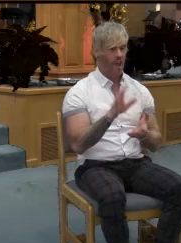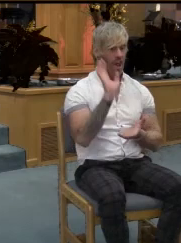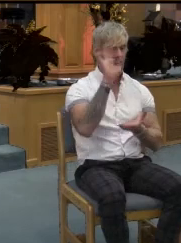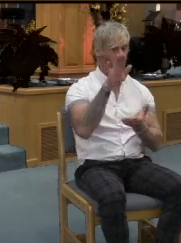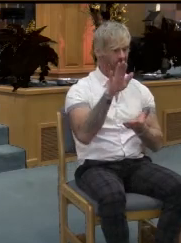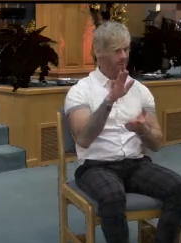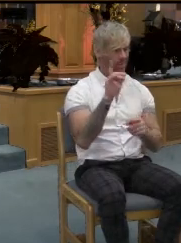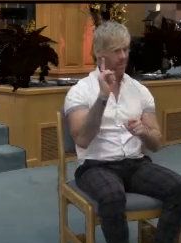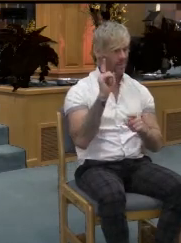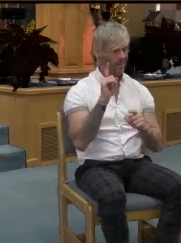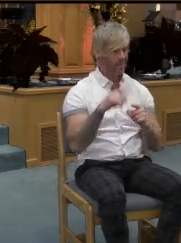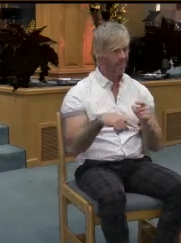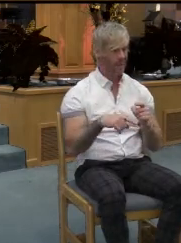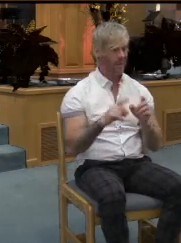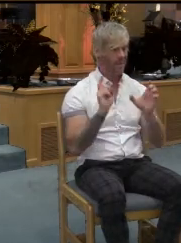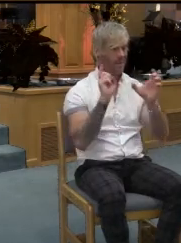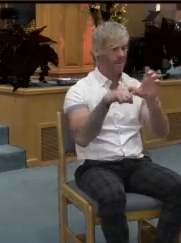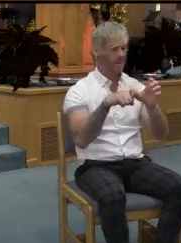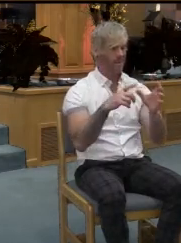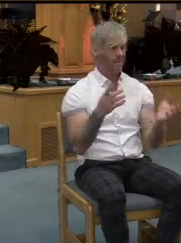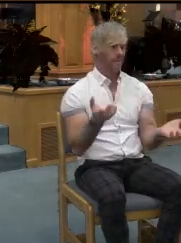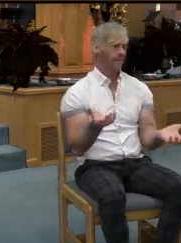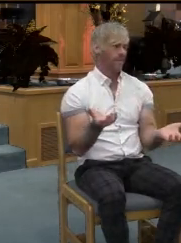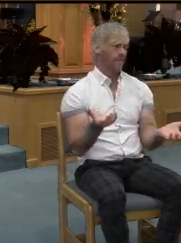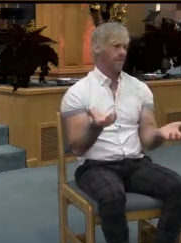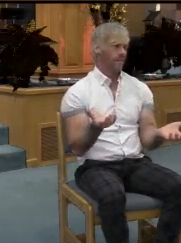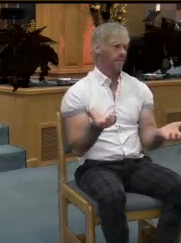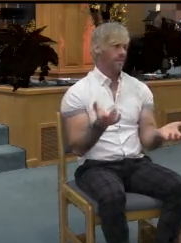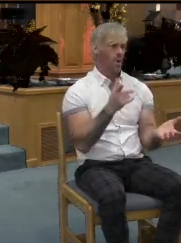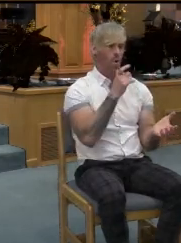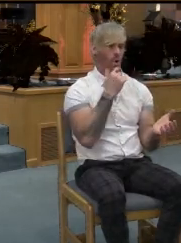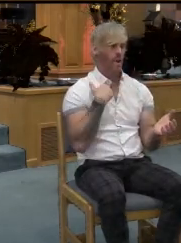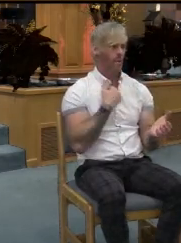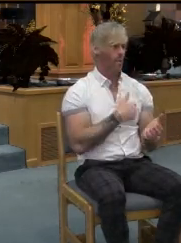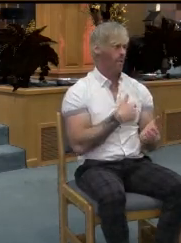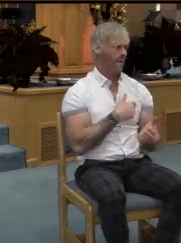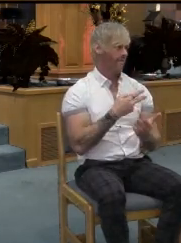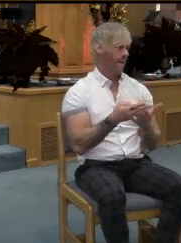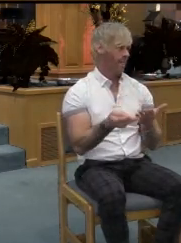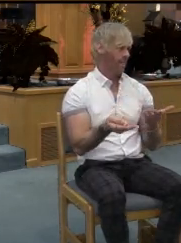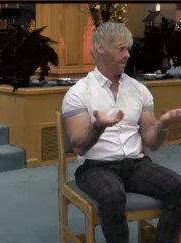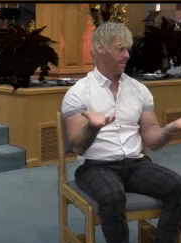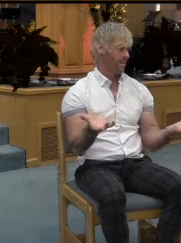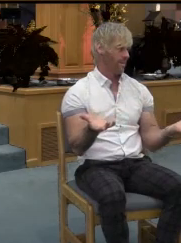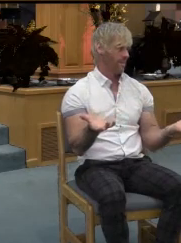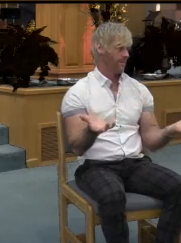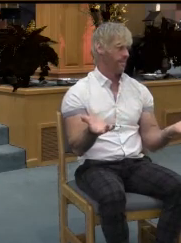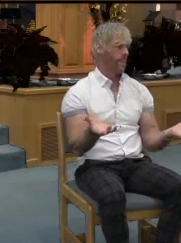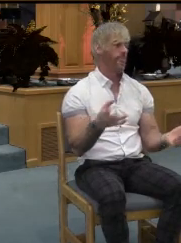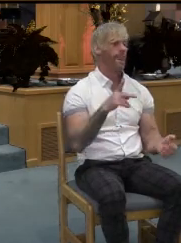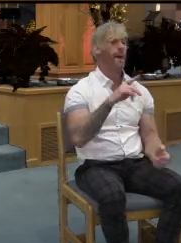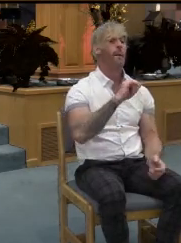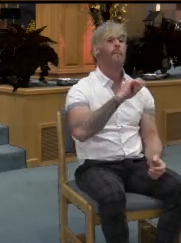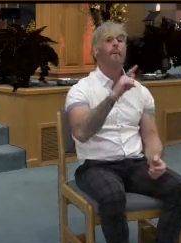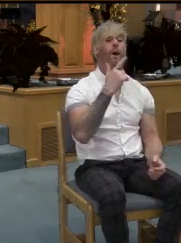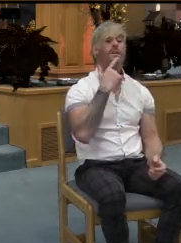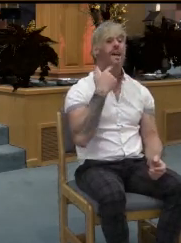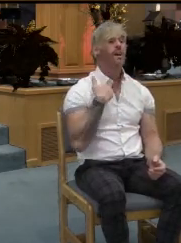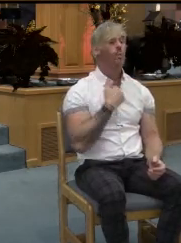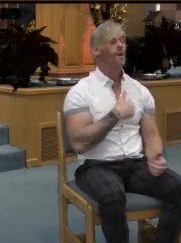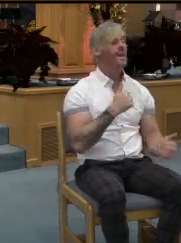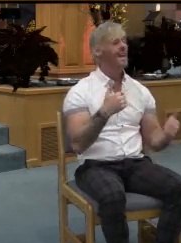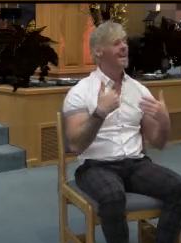So Paul said, we can do this. We can have contentment in all these circumstances. It's a promise that as we put God's kingdom